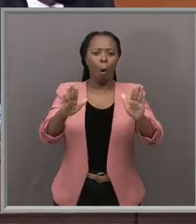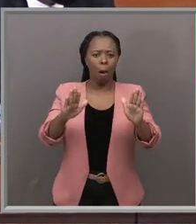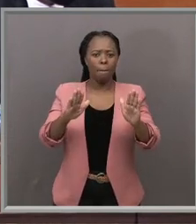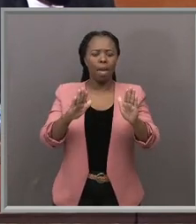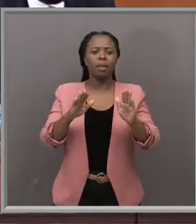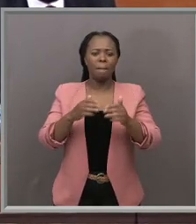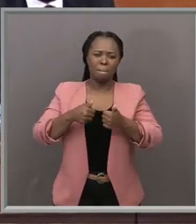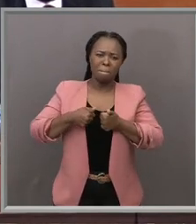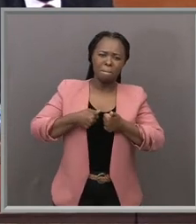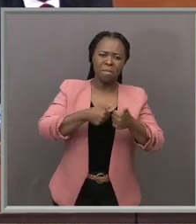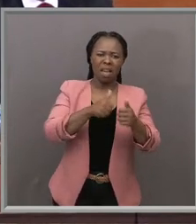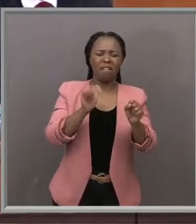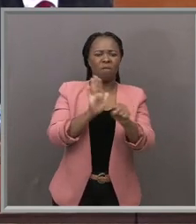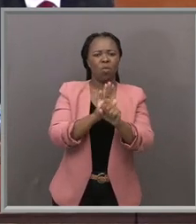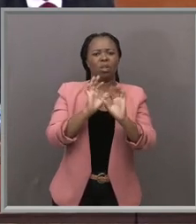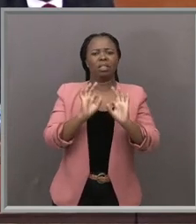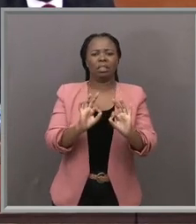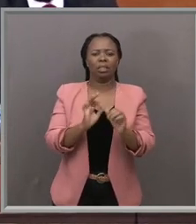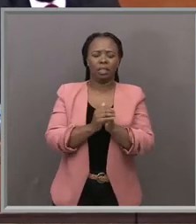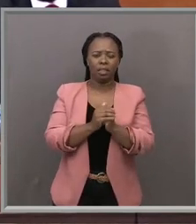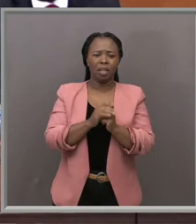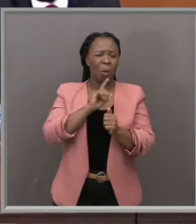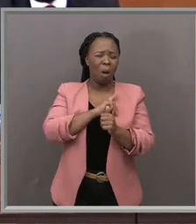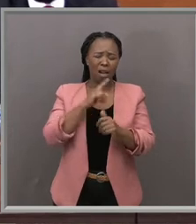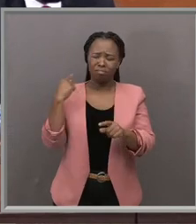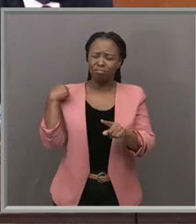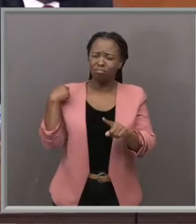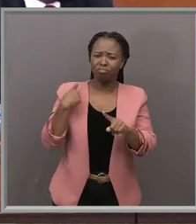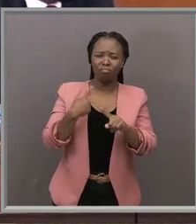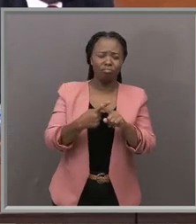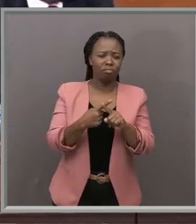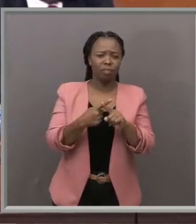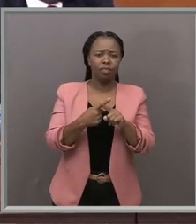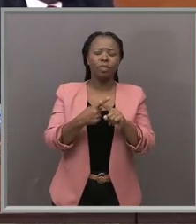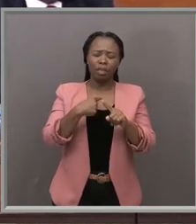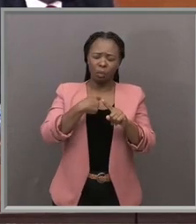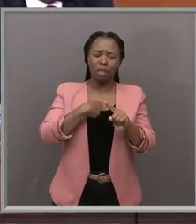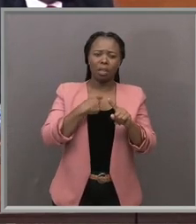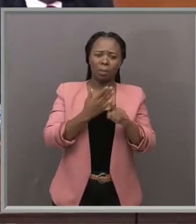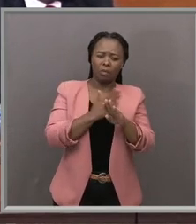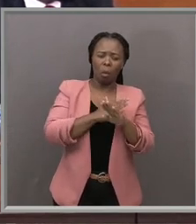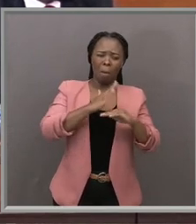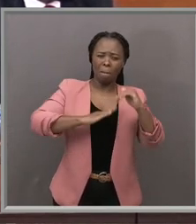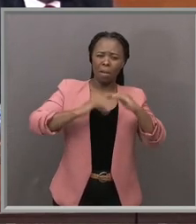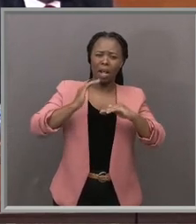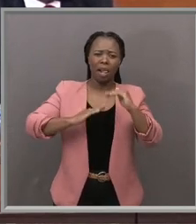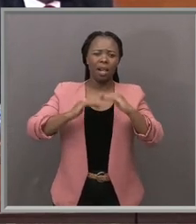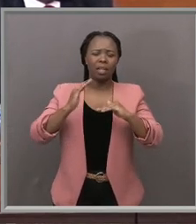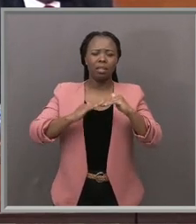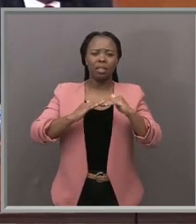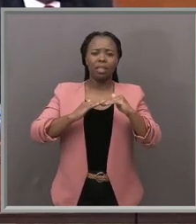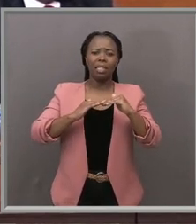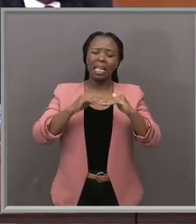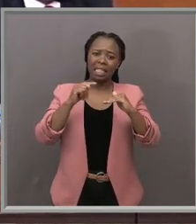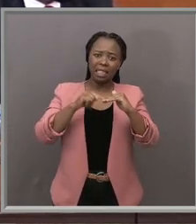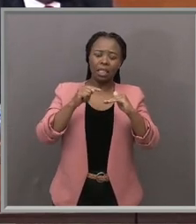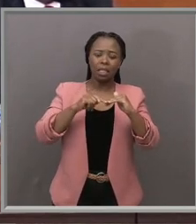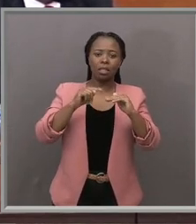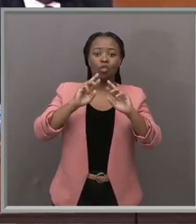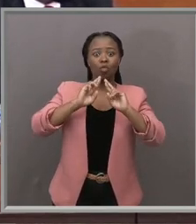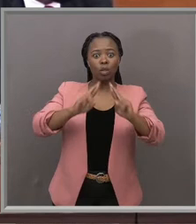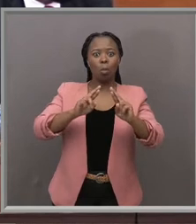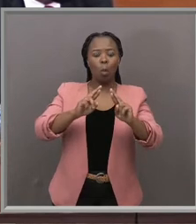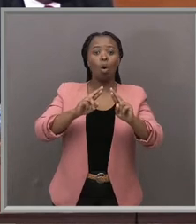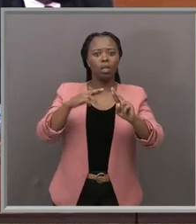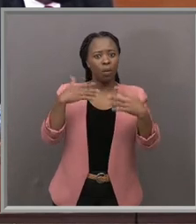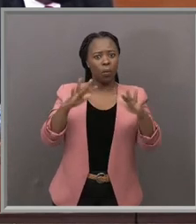have come a very long way in building a response, and in this particular case, a credible response.